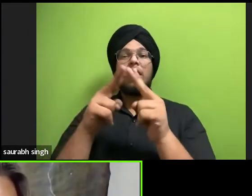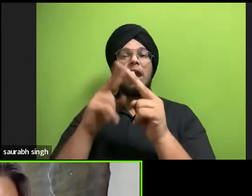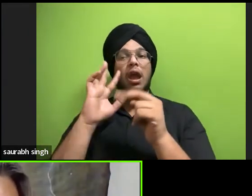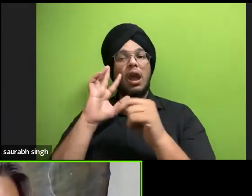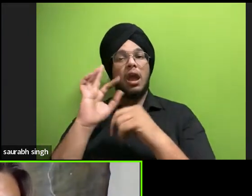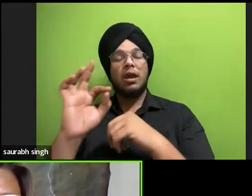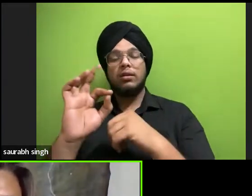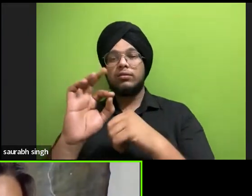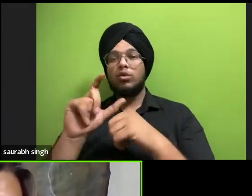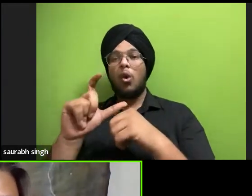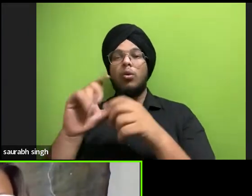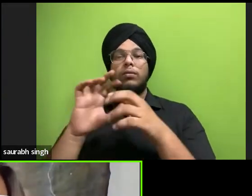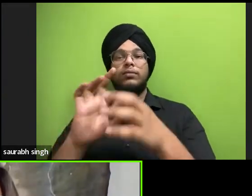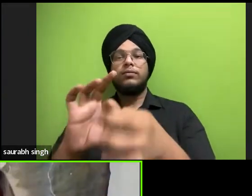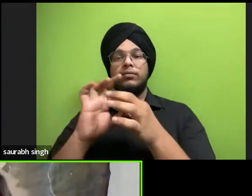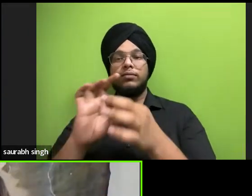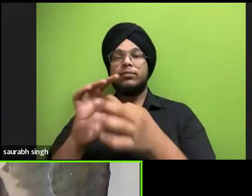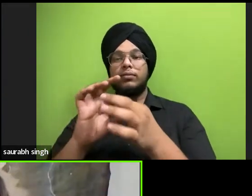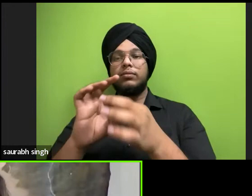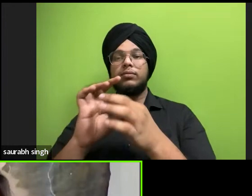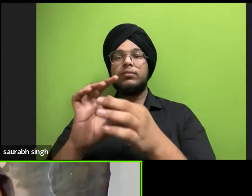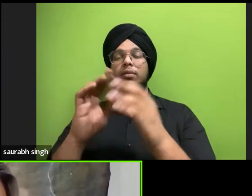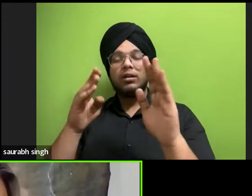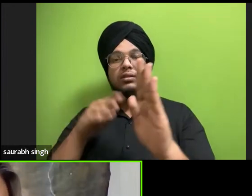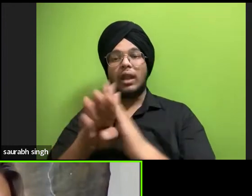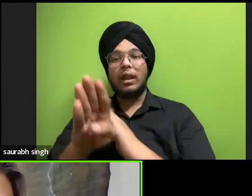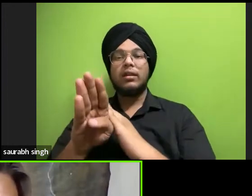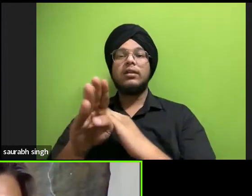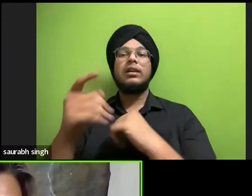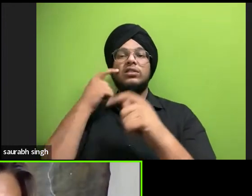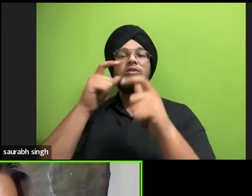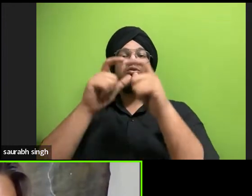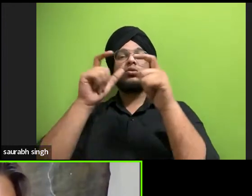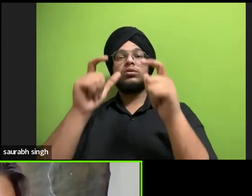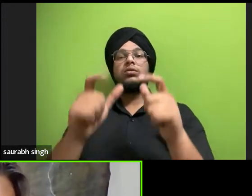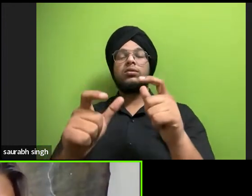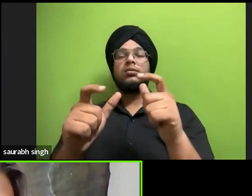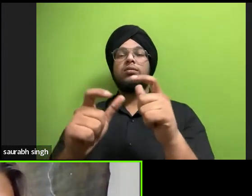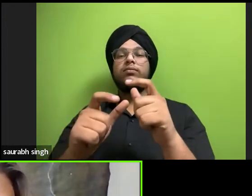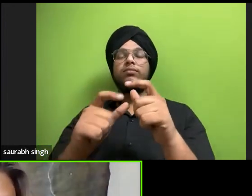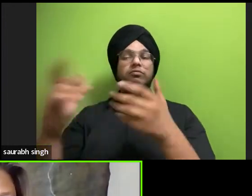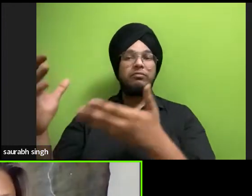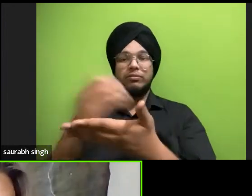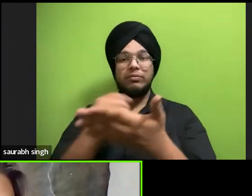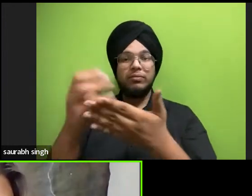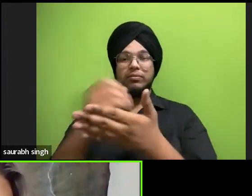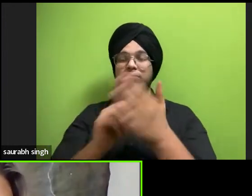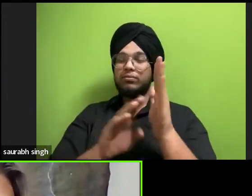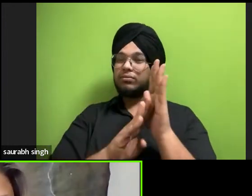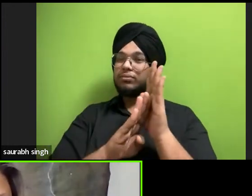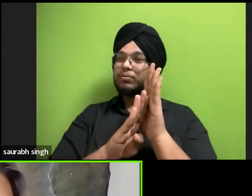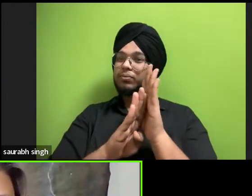core collection inside the institution. The collections have since grown to number